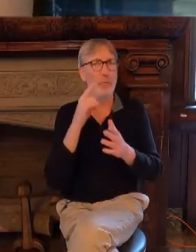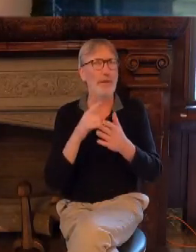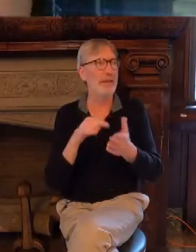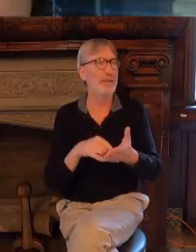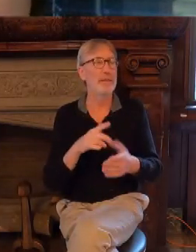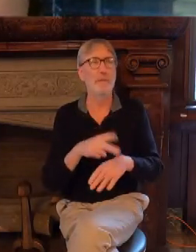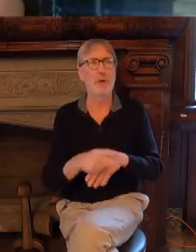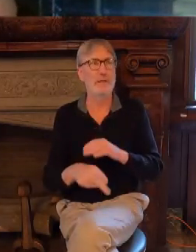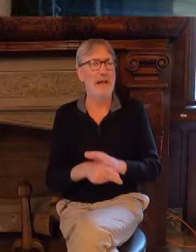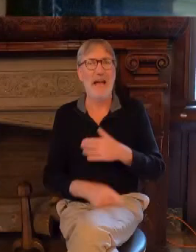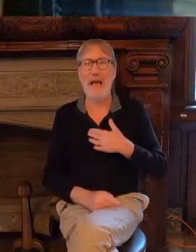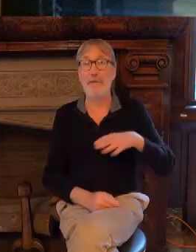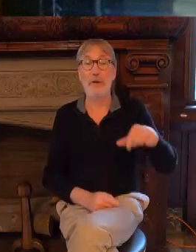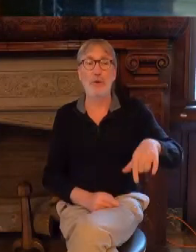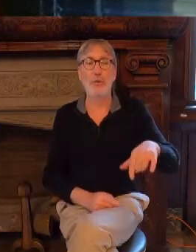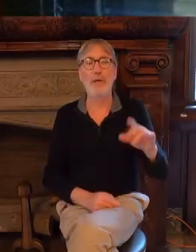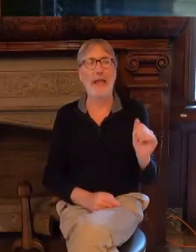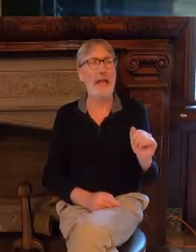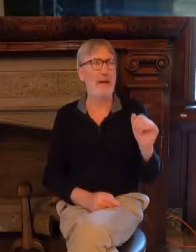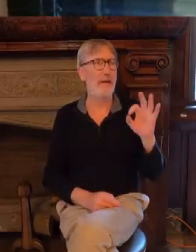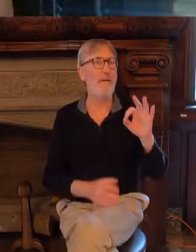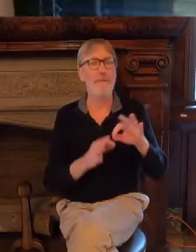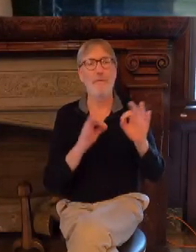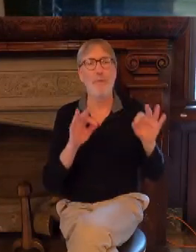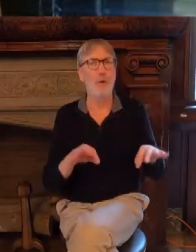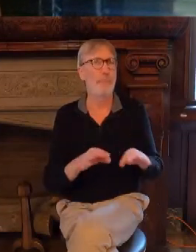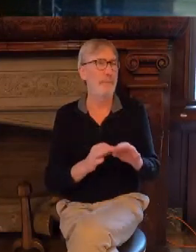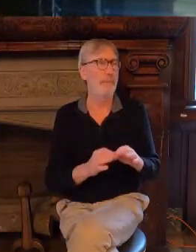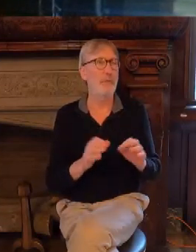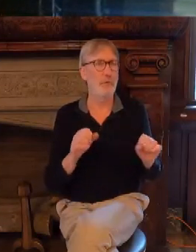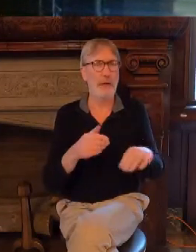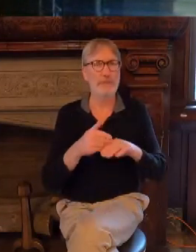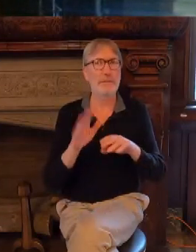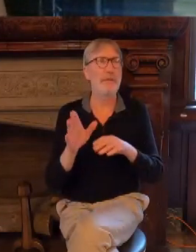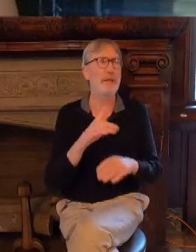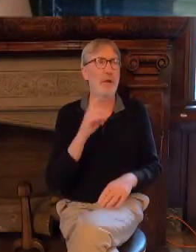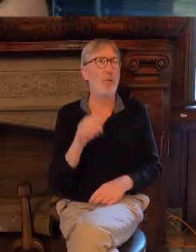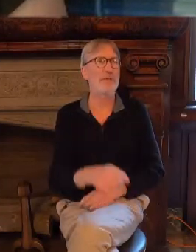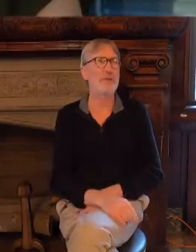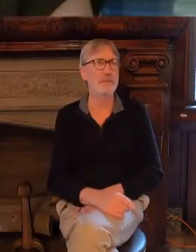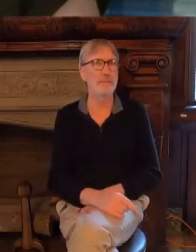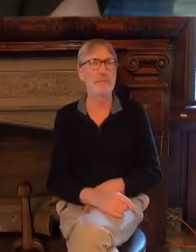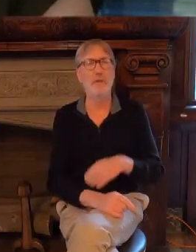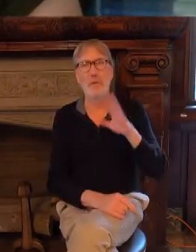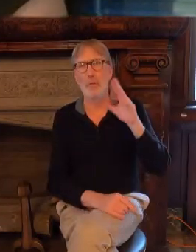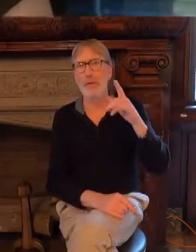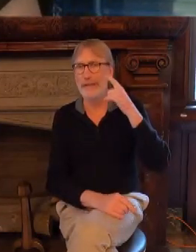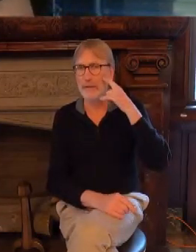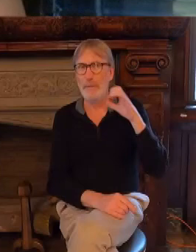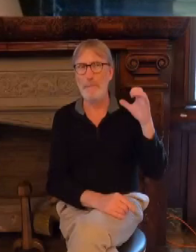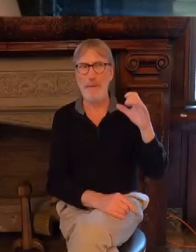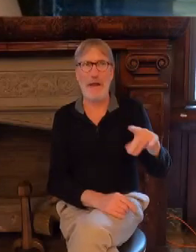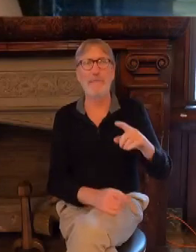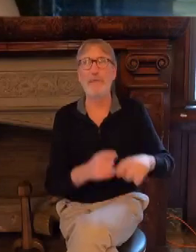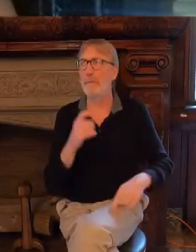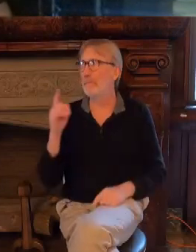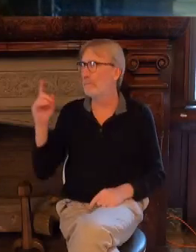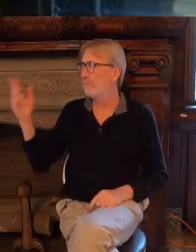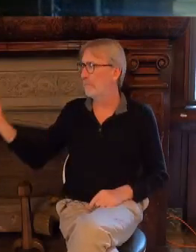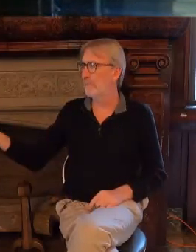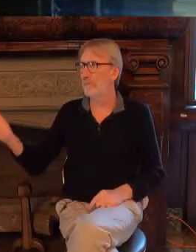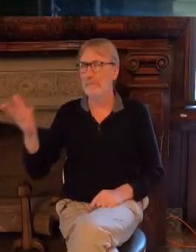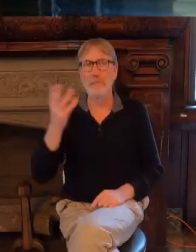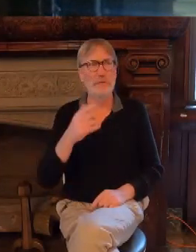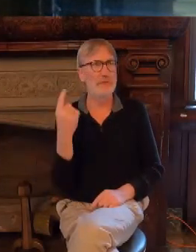There is a Q&A forum on that page where you can submit a question, and you'll hear back directly from either a member of the